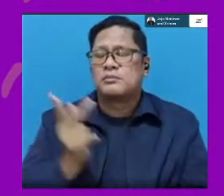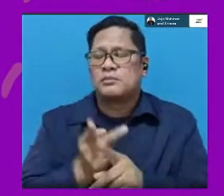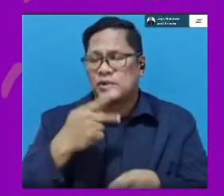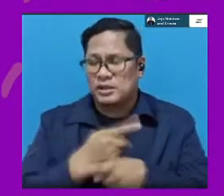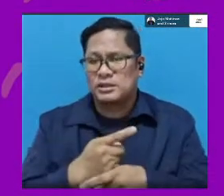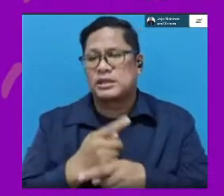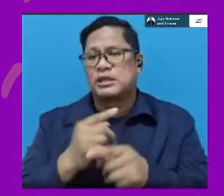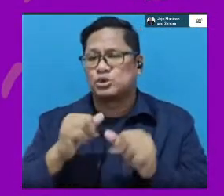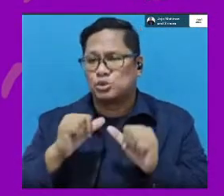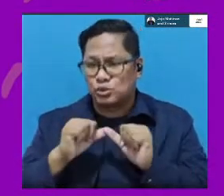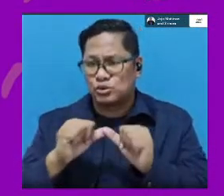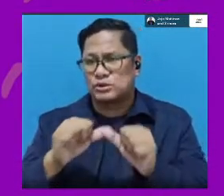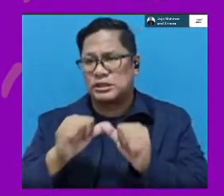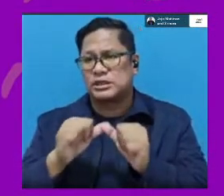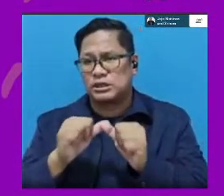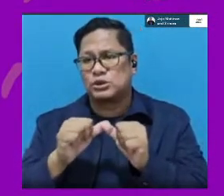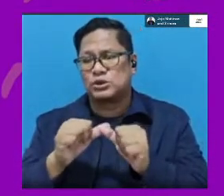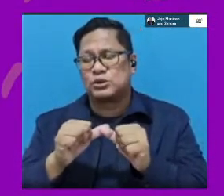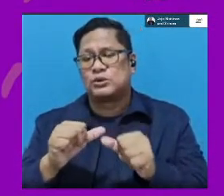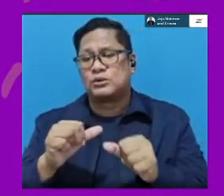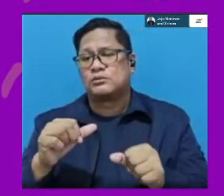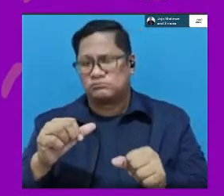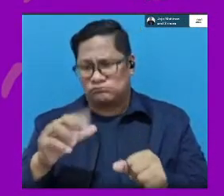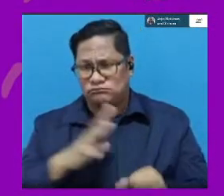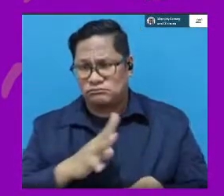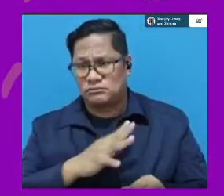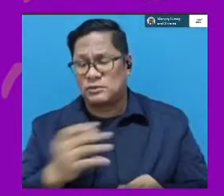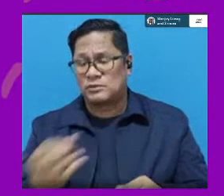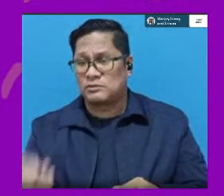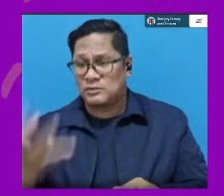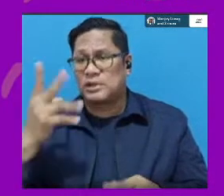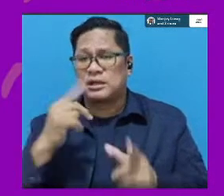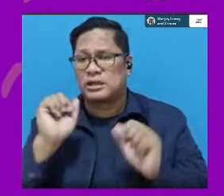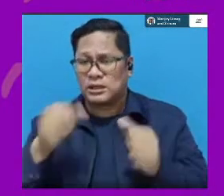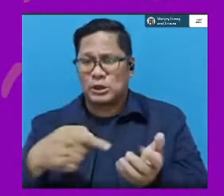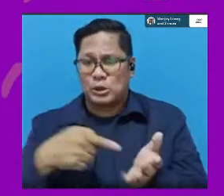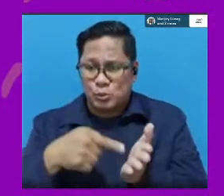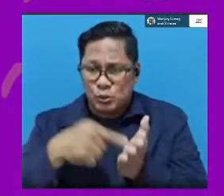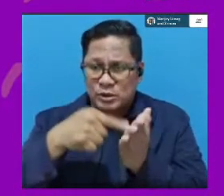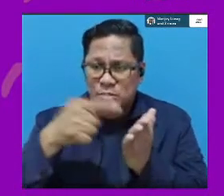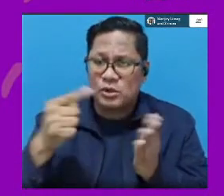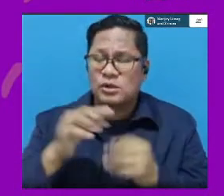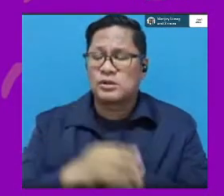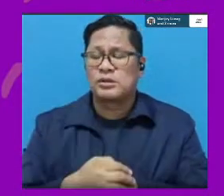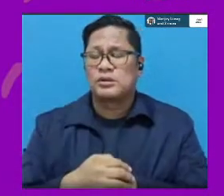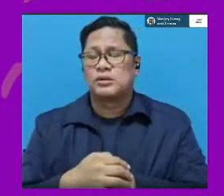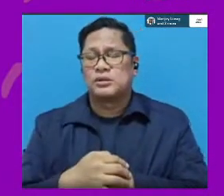stable and affordable, so that